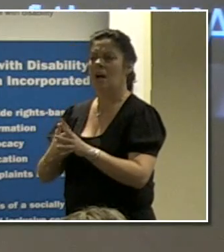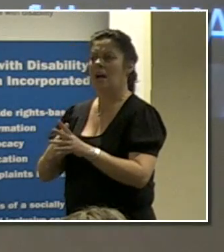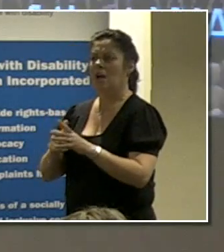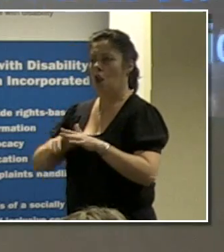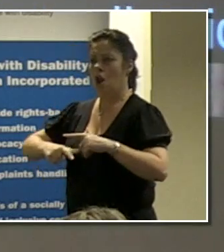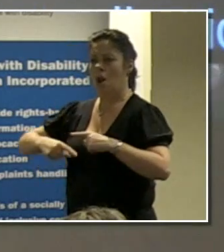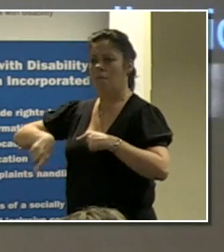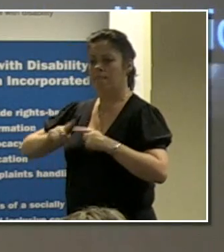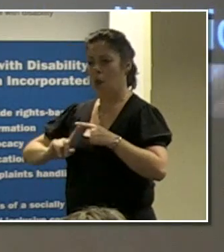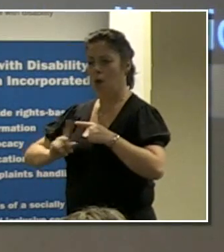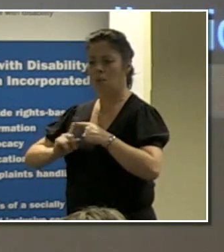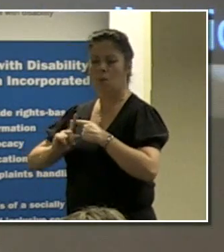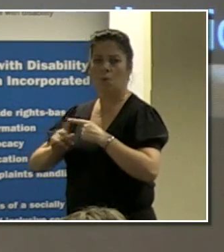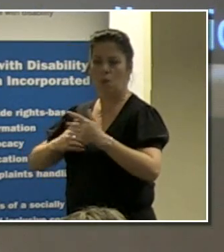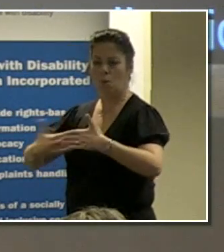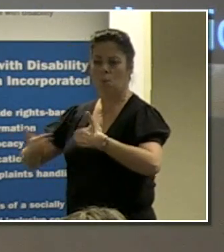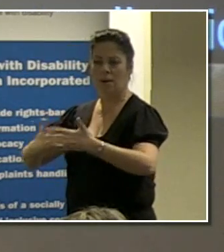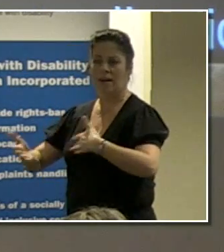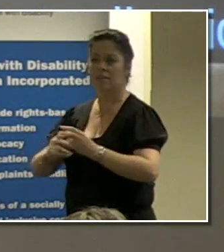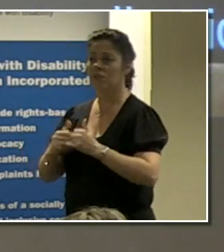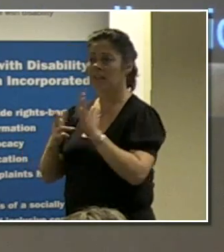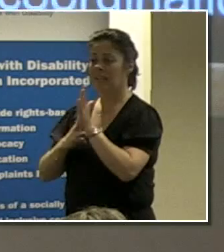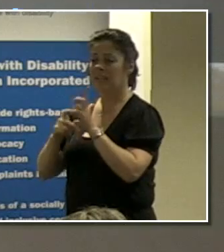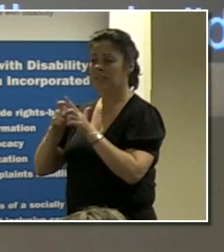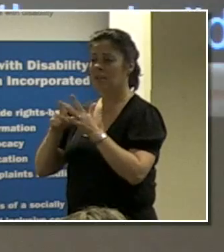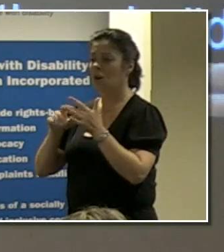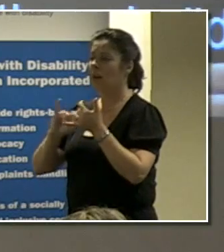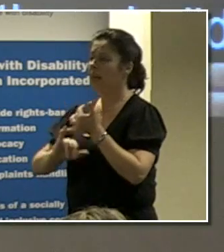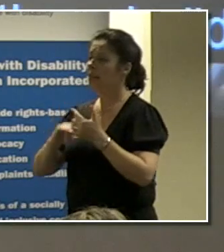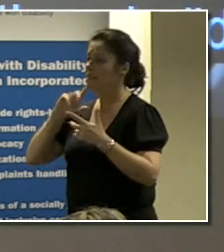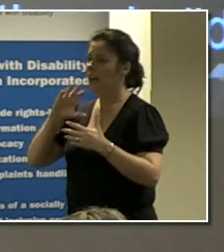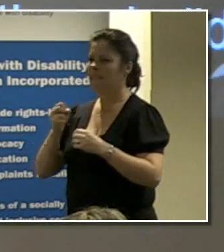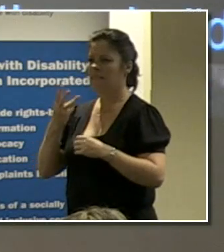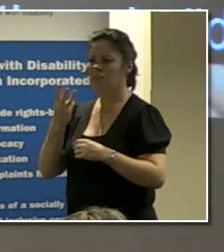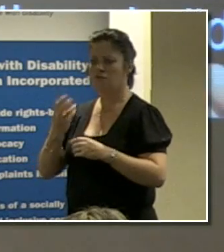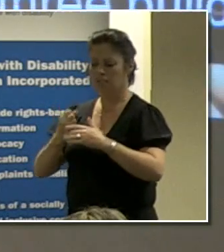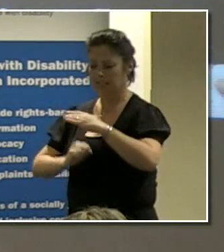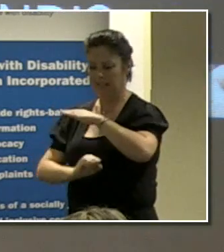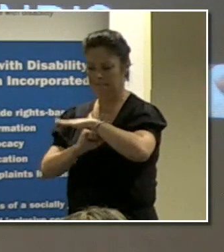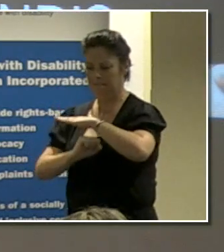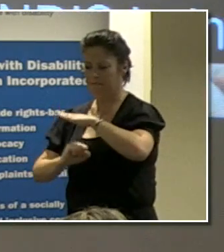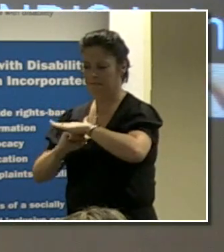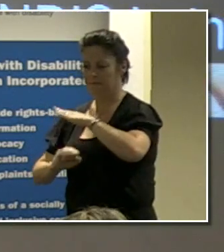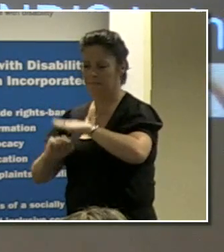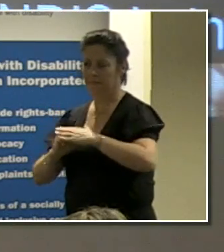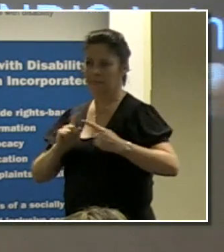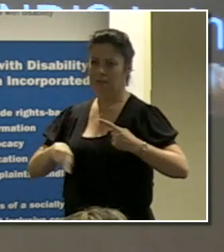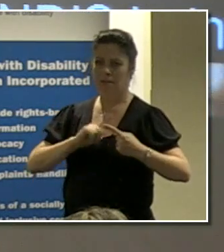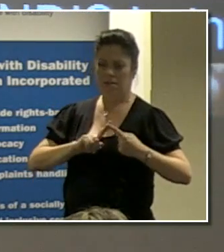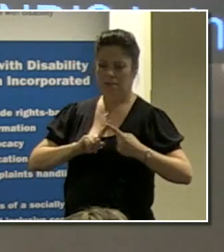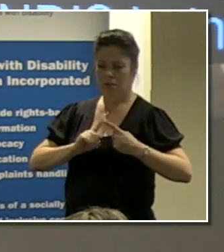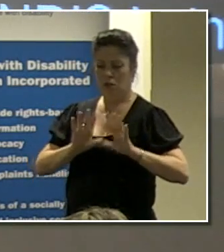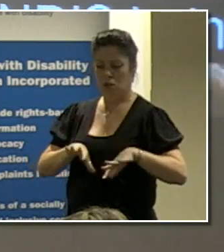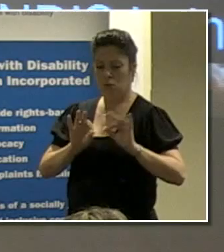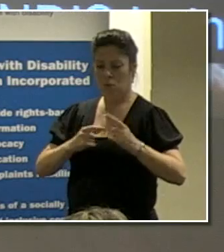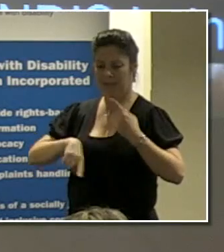we talk about the three building blocks of the NDIS being choice and control for the person, that